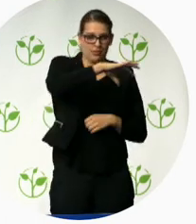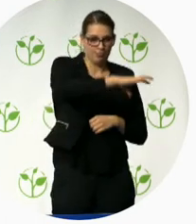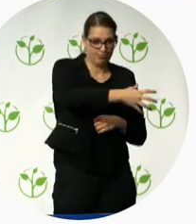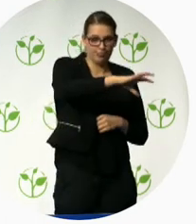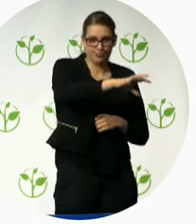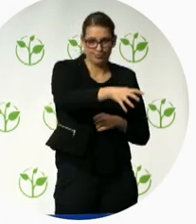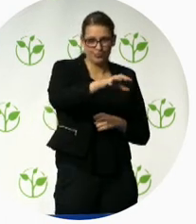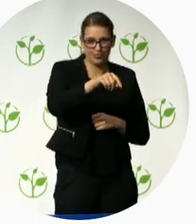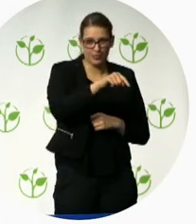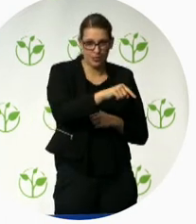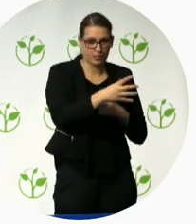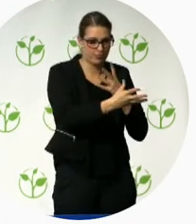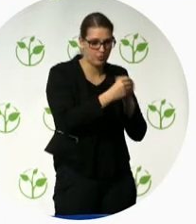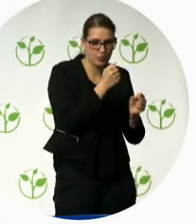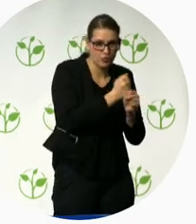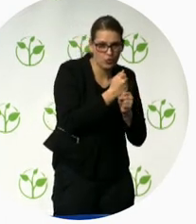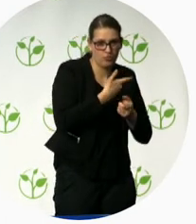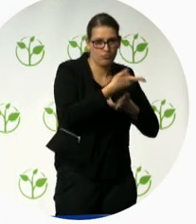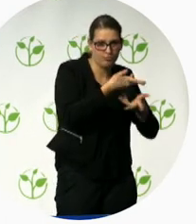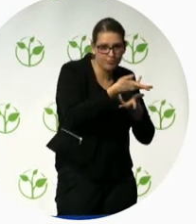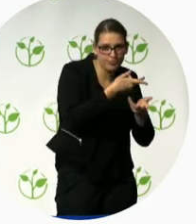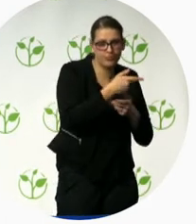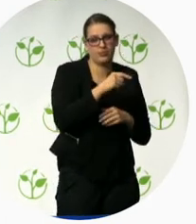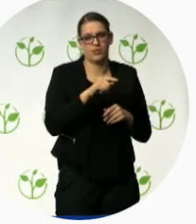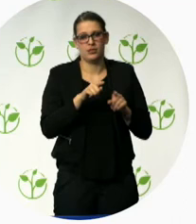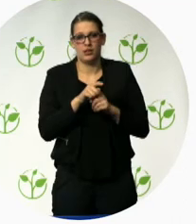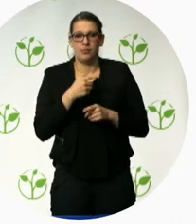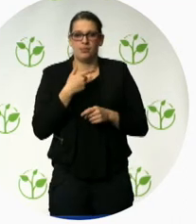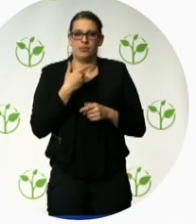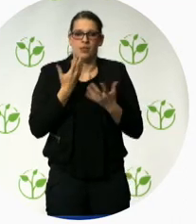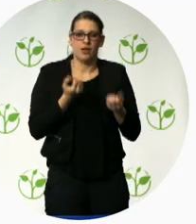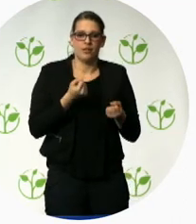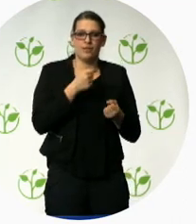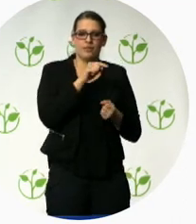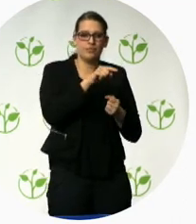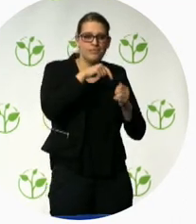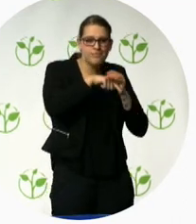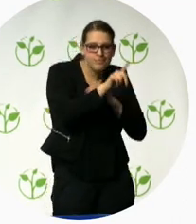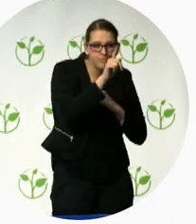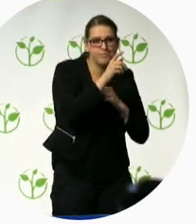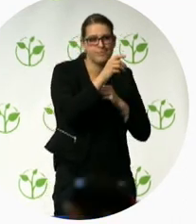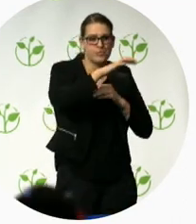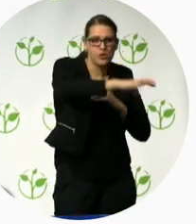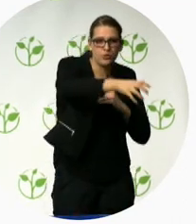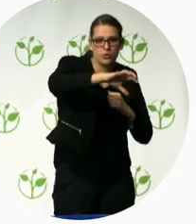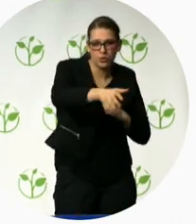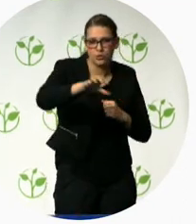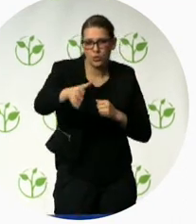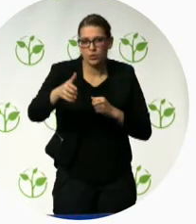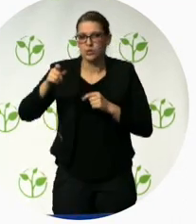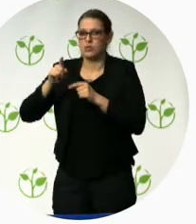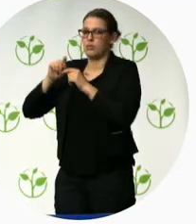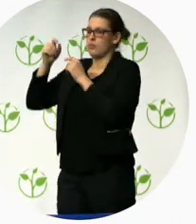business. Whenever we go to a village, we sit together with political leaders and other key stakeholders and say this